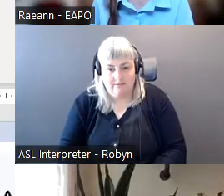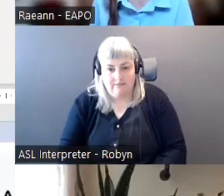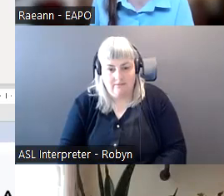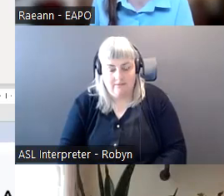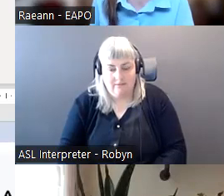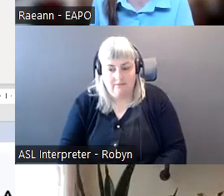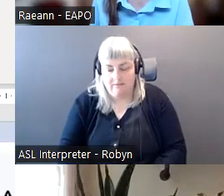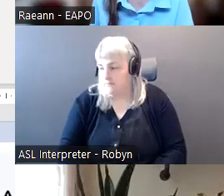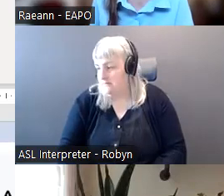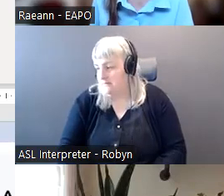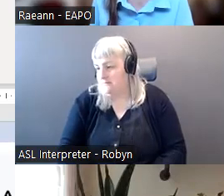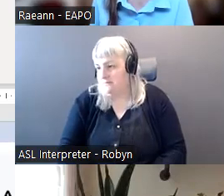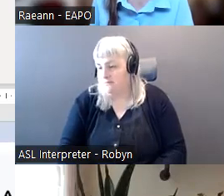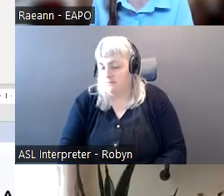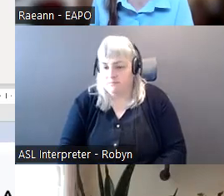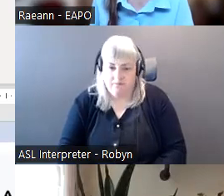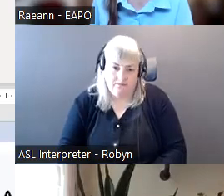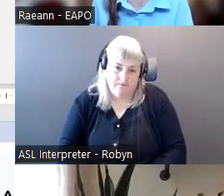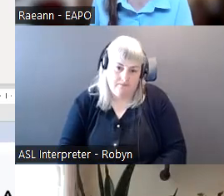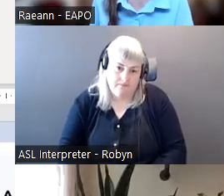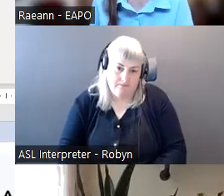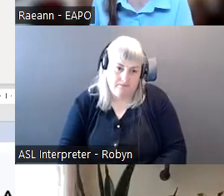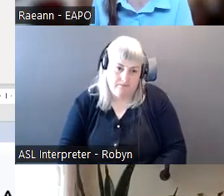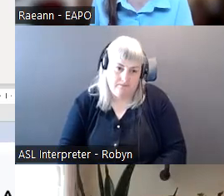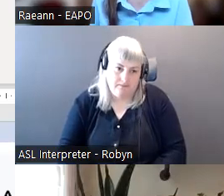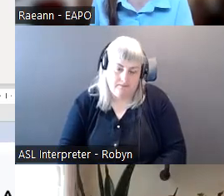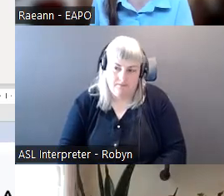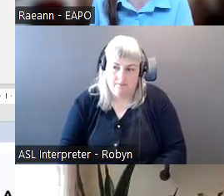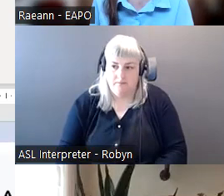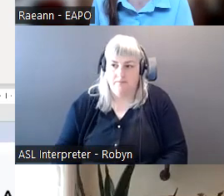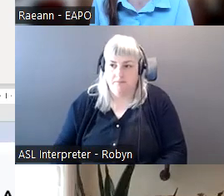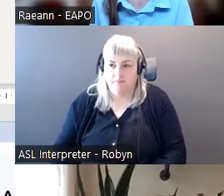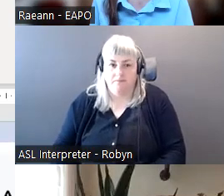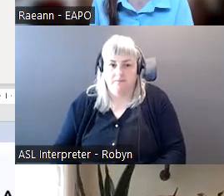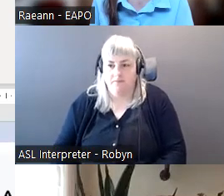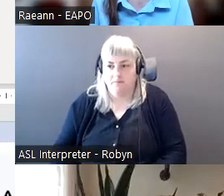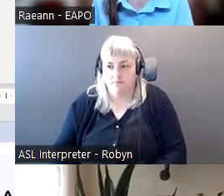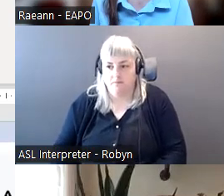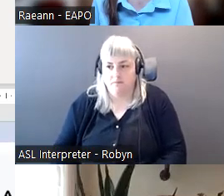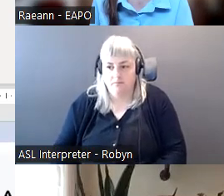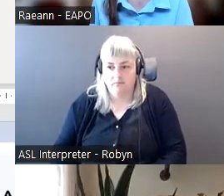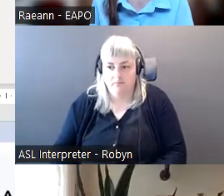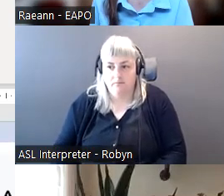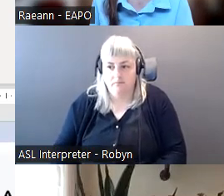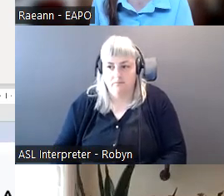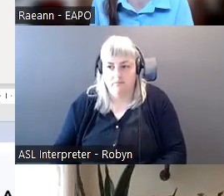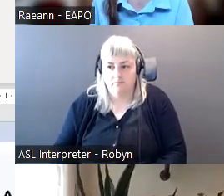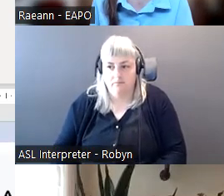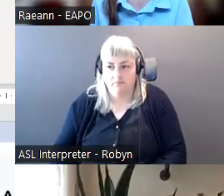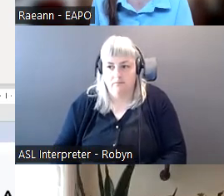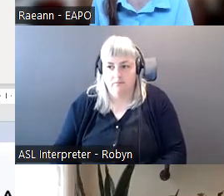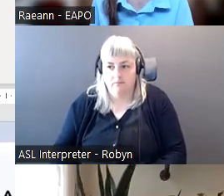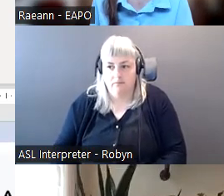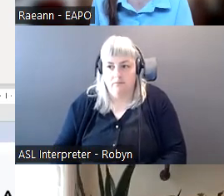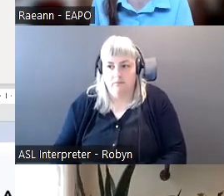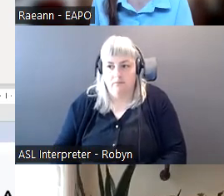I apologize. So I'm just going to. And maybe if you're able to share the handout,